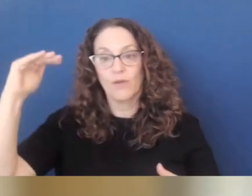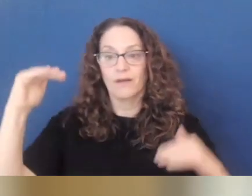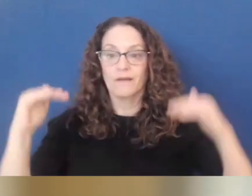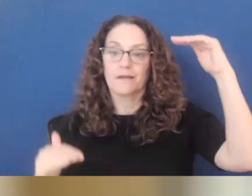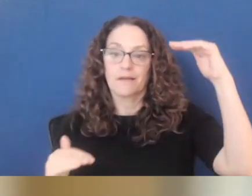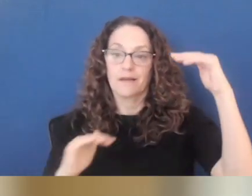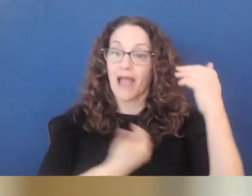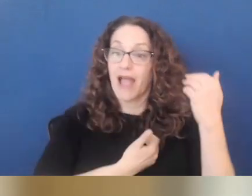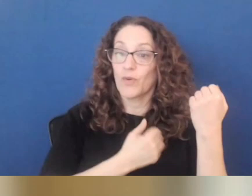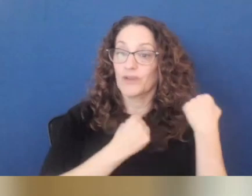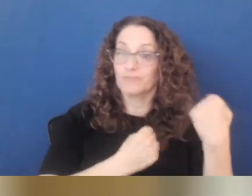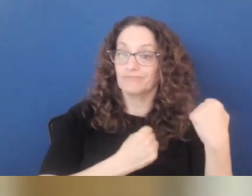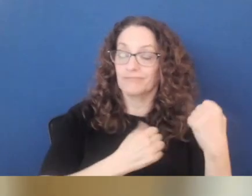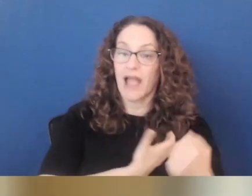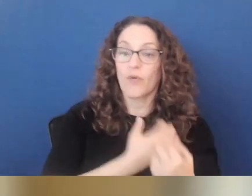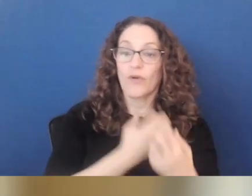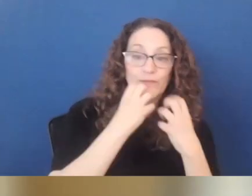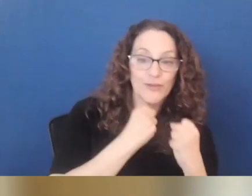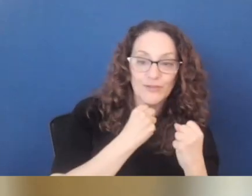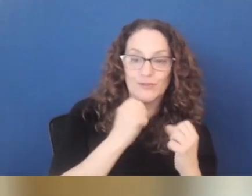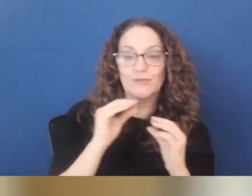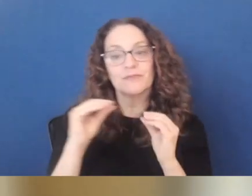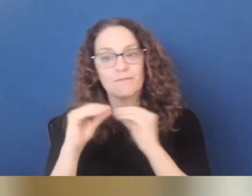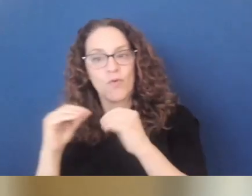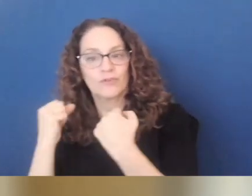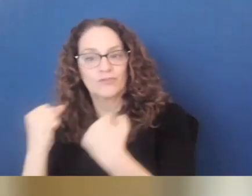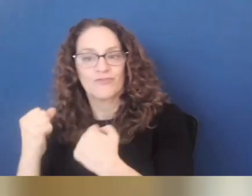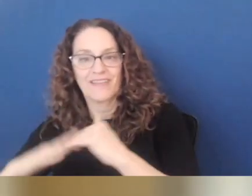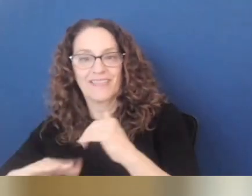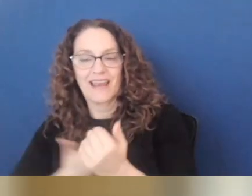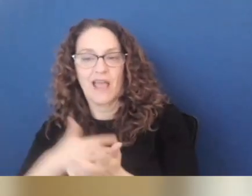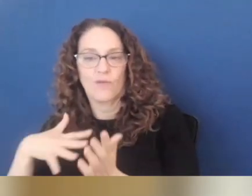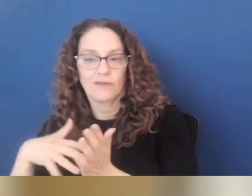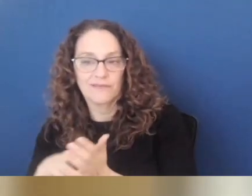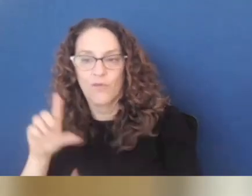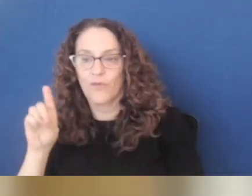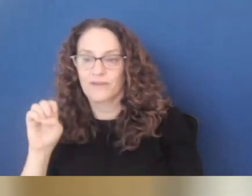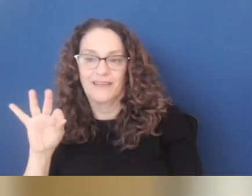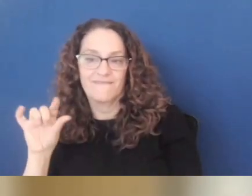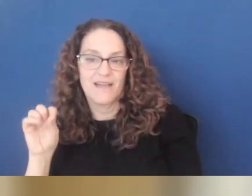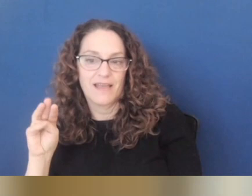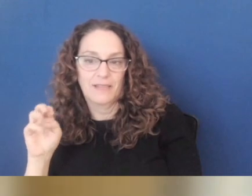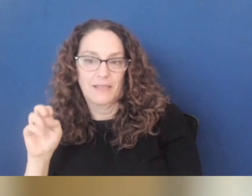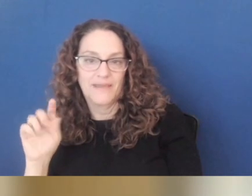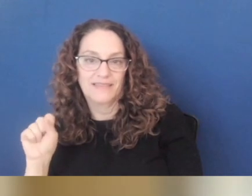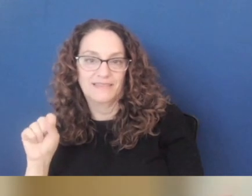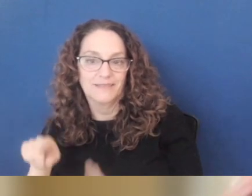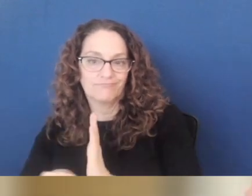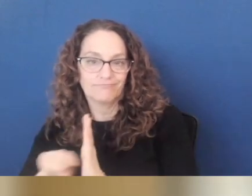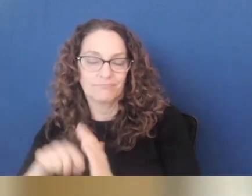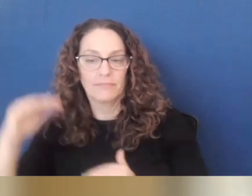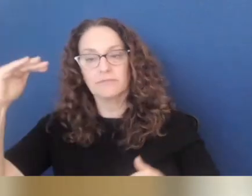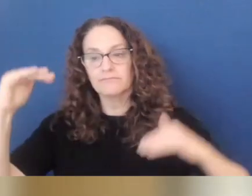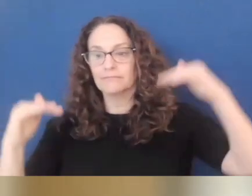And we recognize the strength of our virtues and we act accordingly, not only physically acting, not only verbally acting,